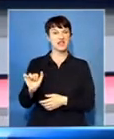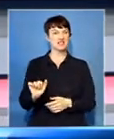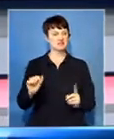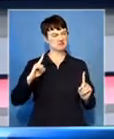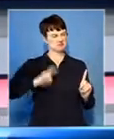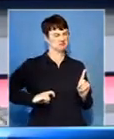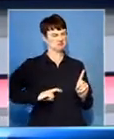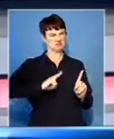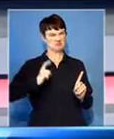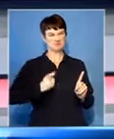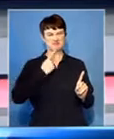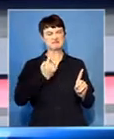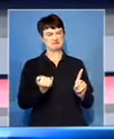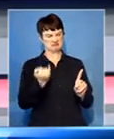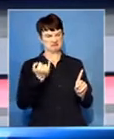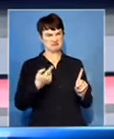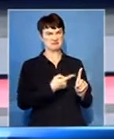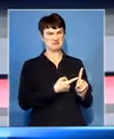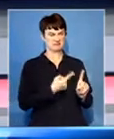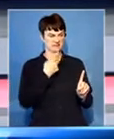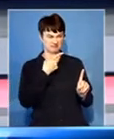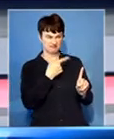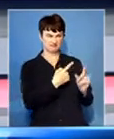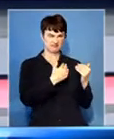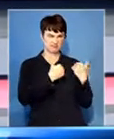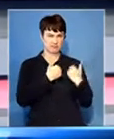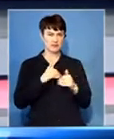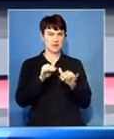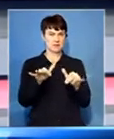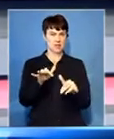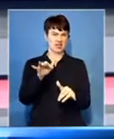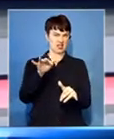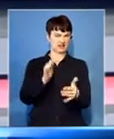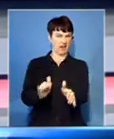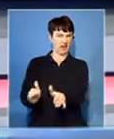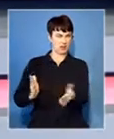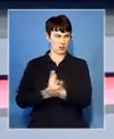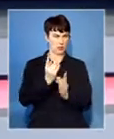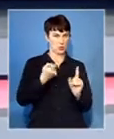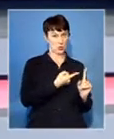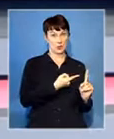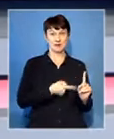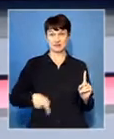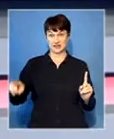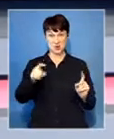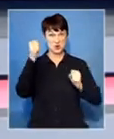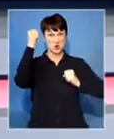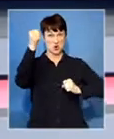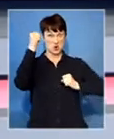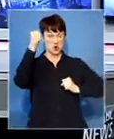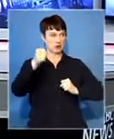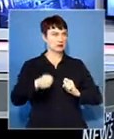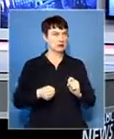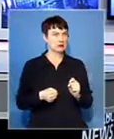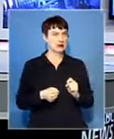villain. To them, he sacrificed the lives of workers at the altar of prophets. And they let him know about it. How did he react